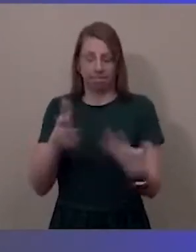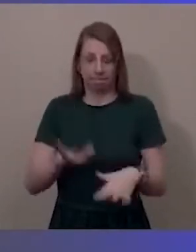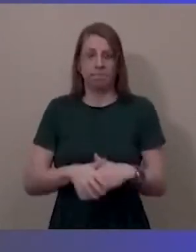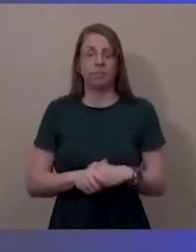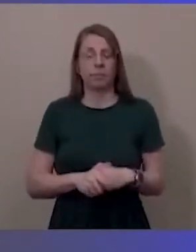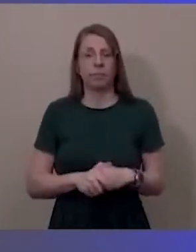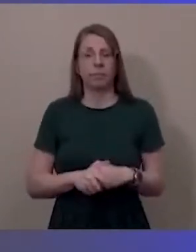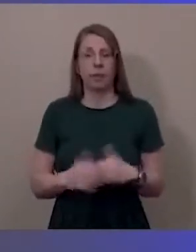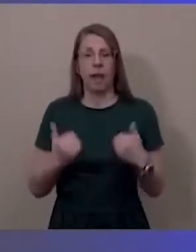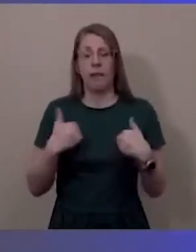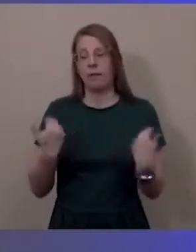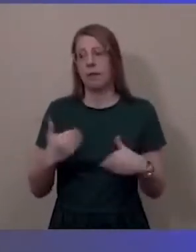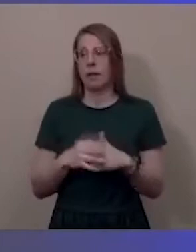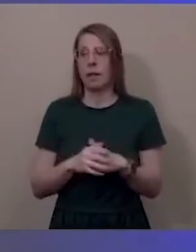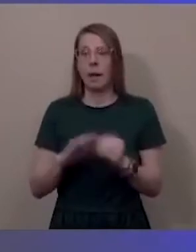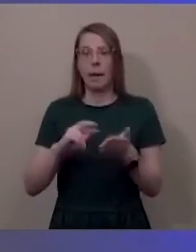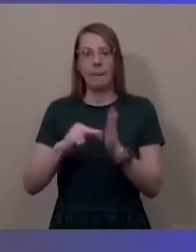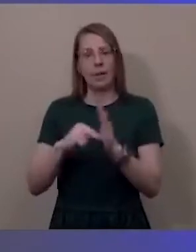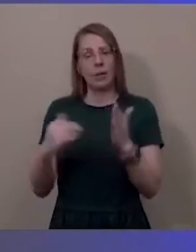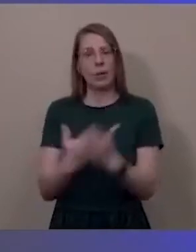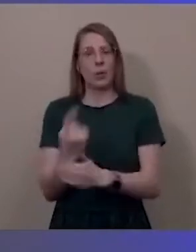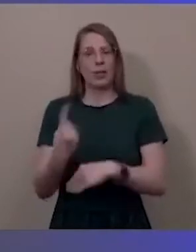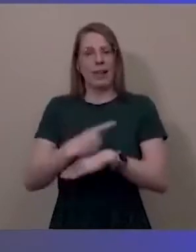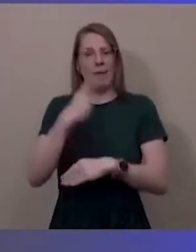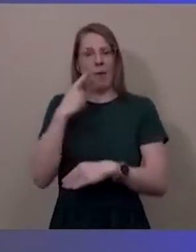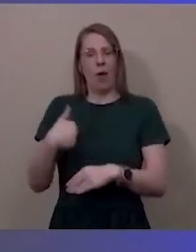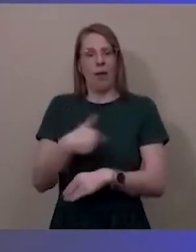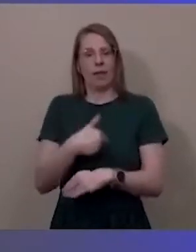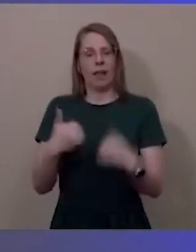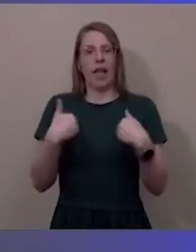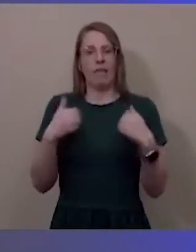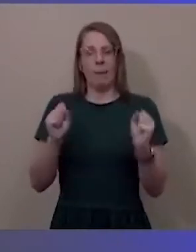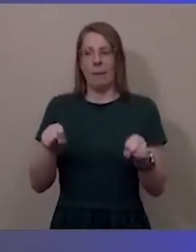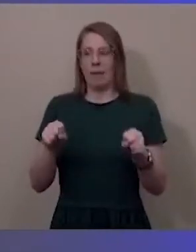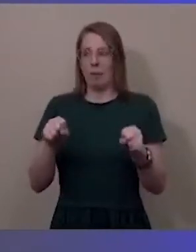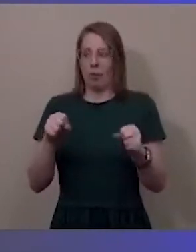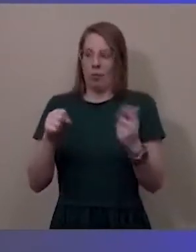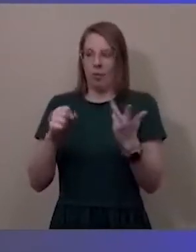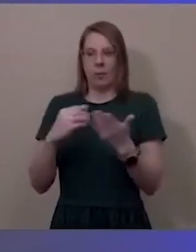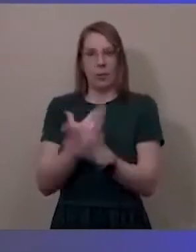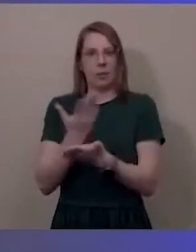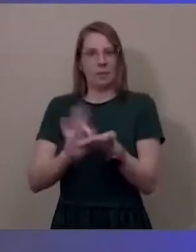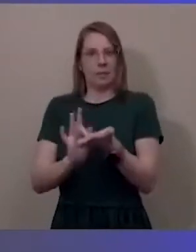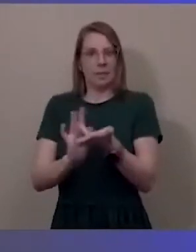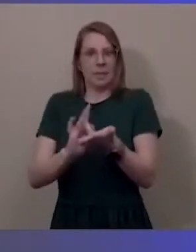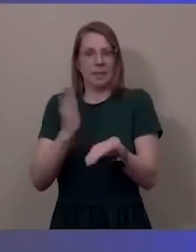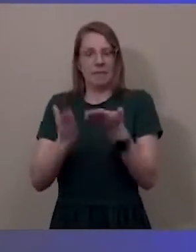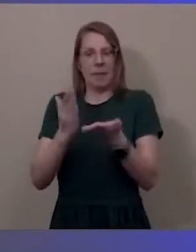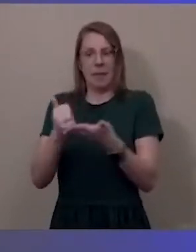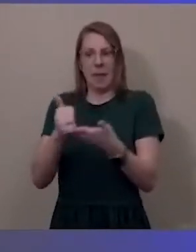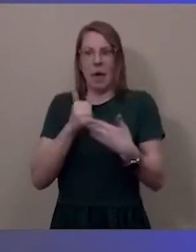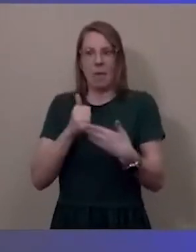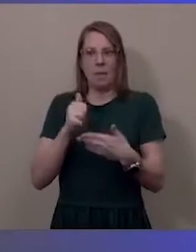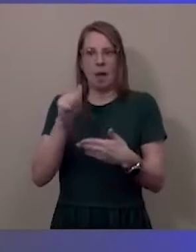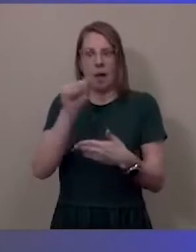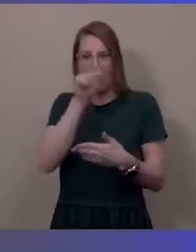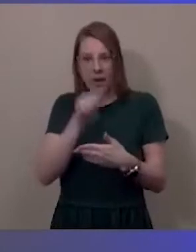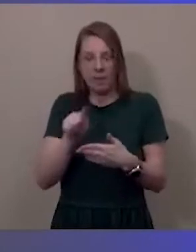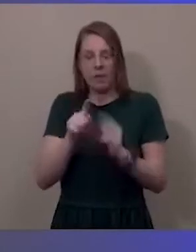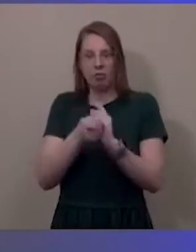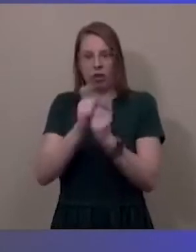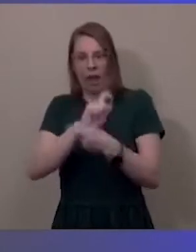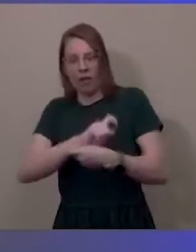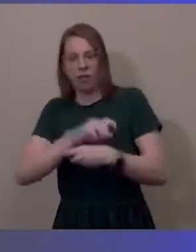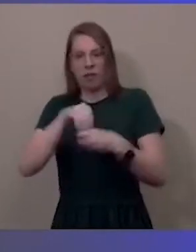so basically it's a new day for us to have this possibility of a new drug that actually might might slow the changes in the brain